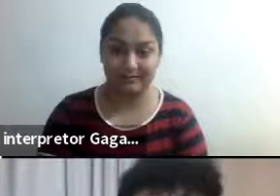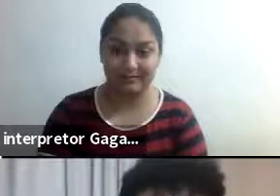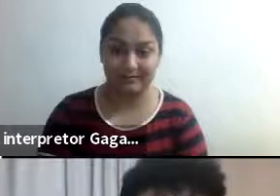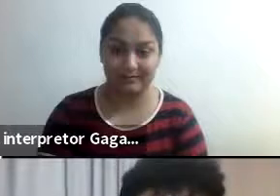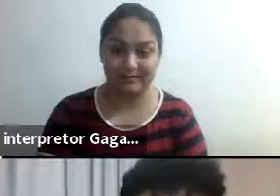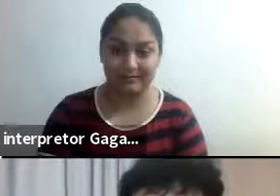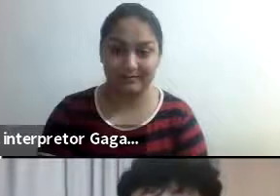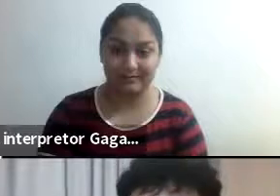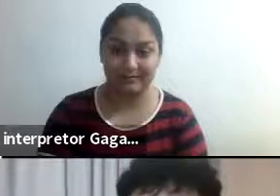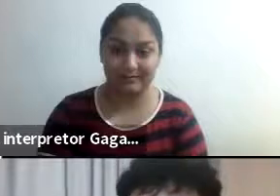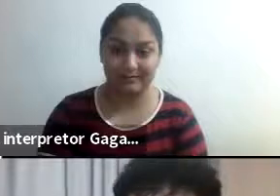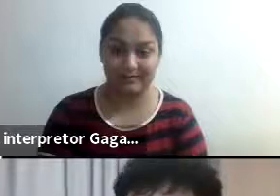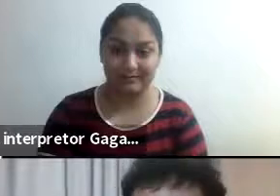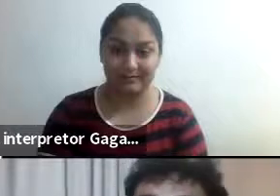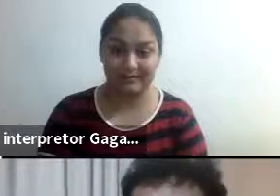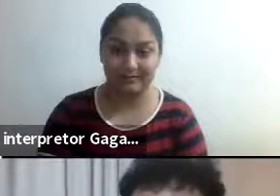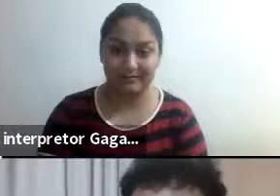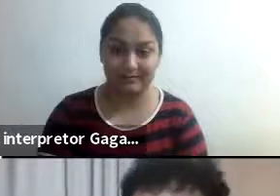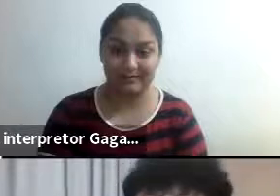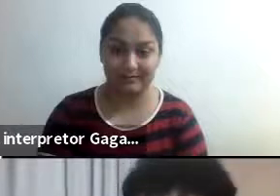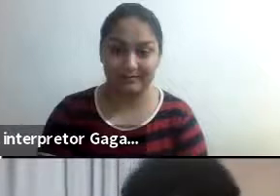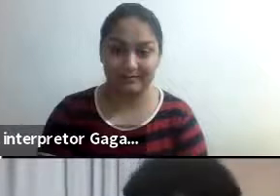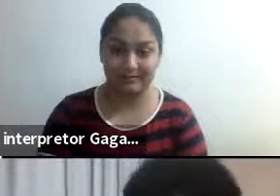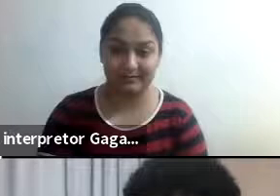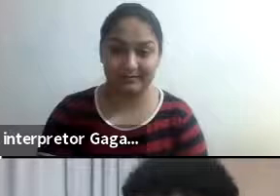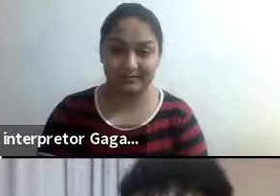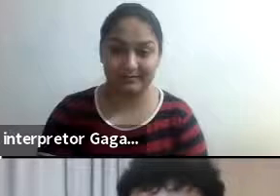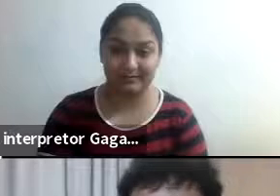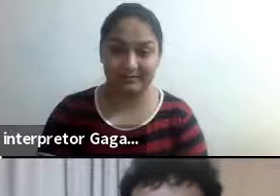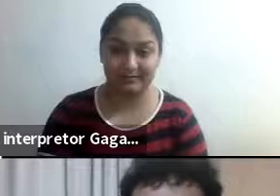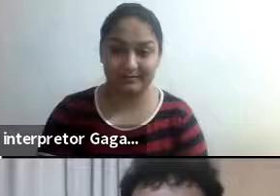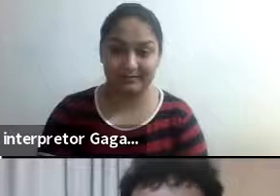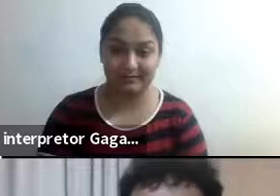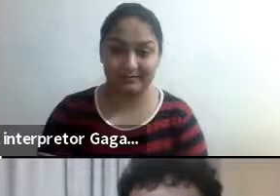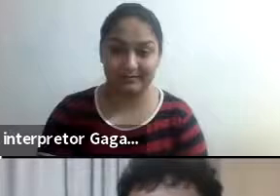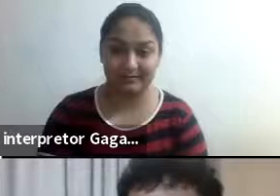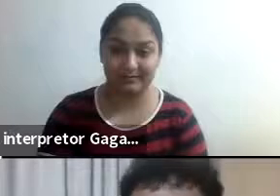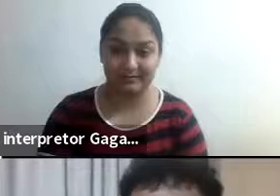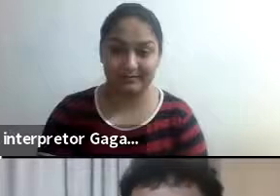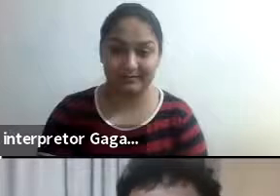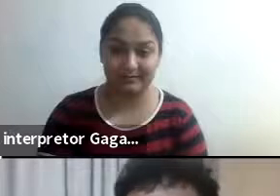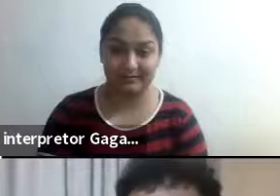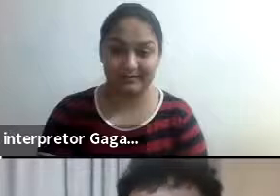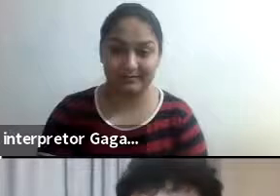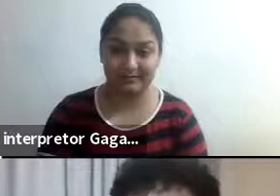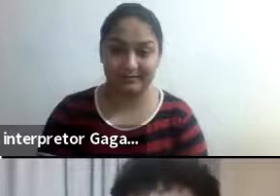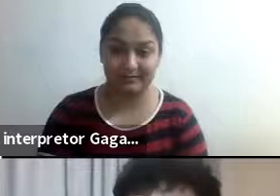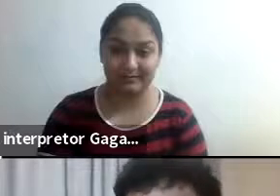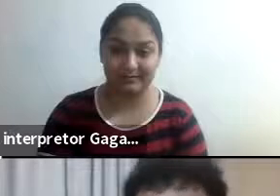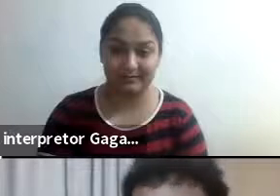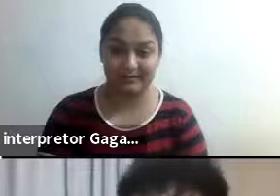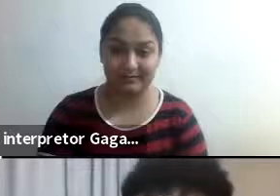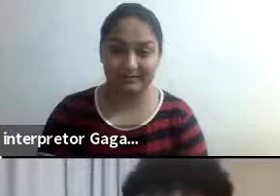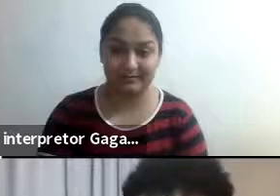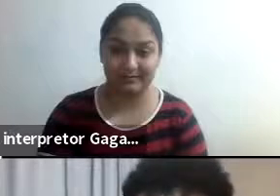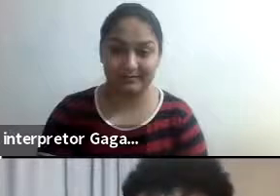while also simply not giving them back. And at the same time, it's worth asking, like, what does